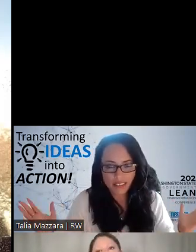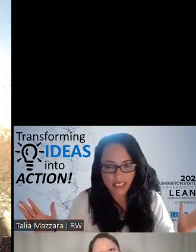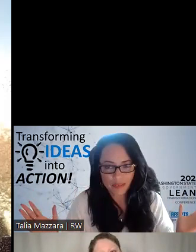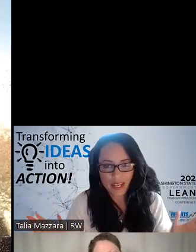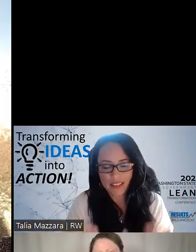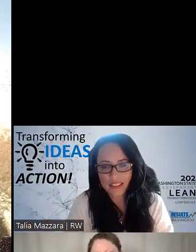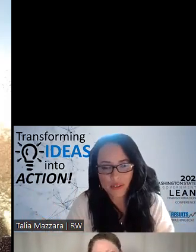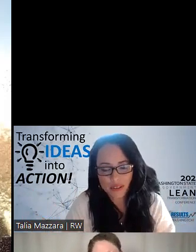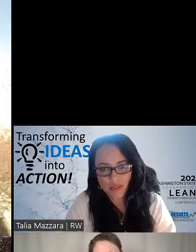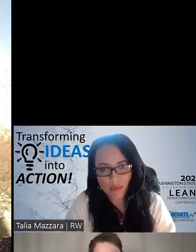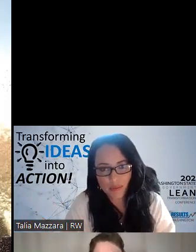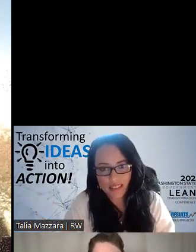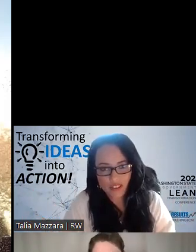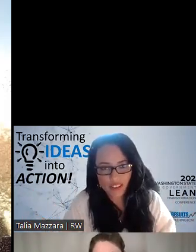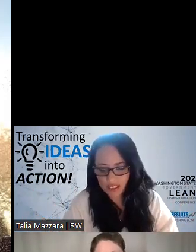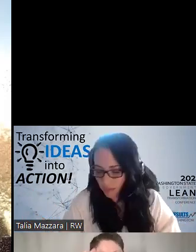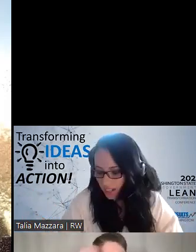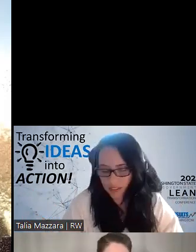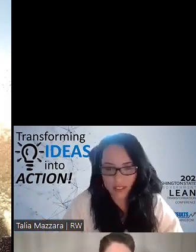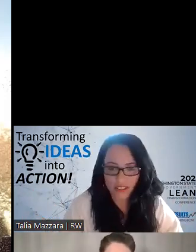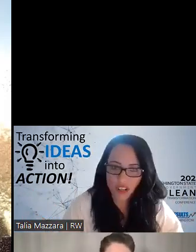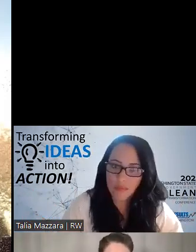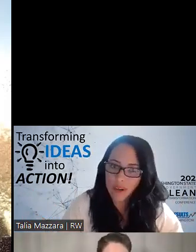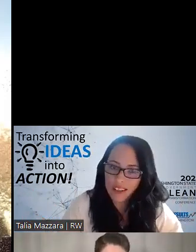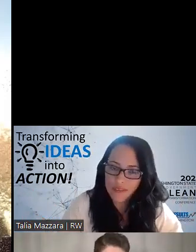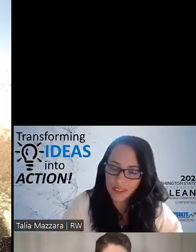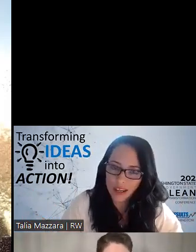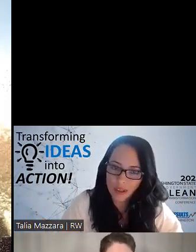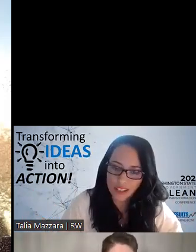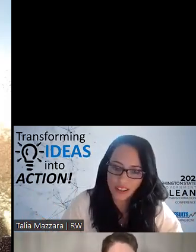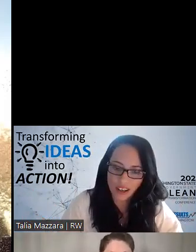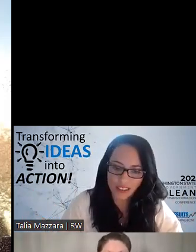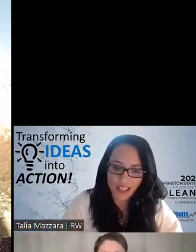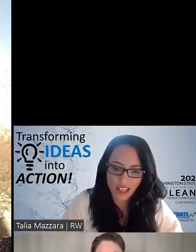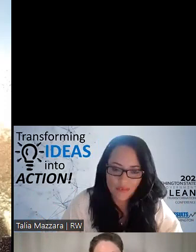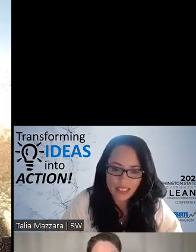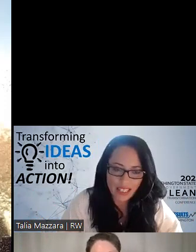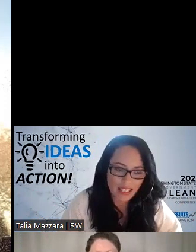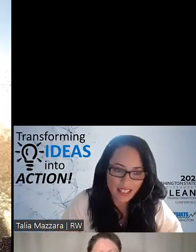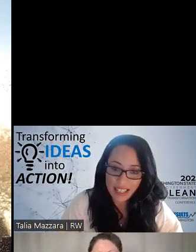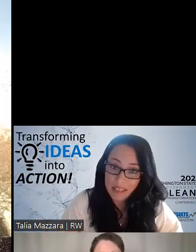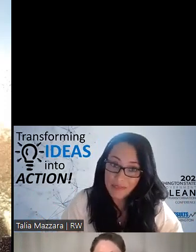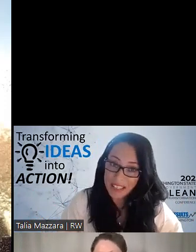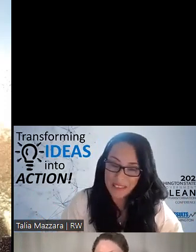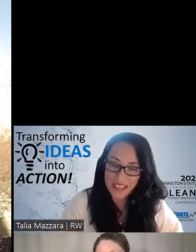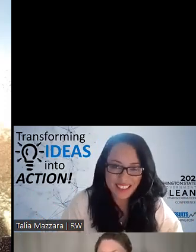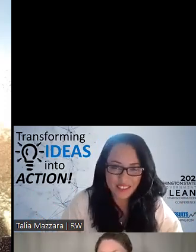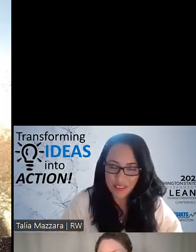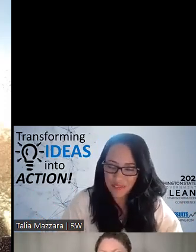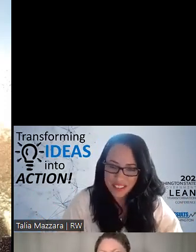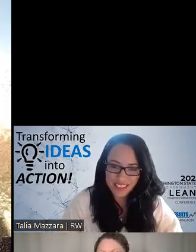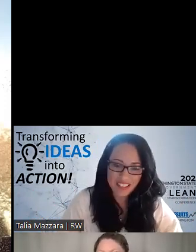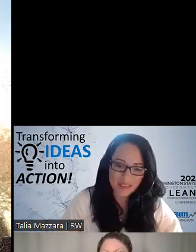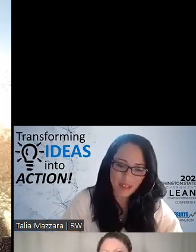all lean and continuous improvement practitioners, and we're not doing our job well if we're not working on fixing anything that can be fixed, right? So